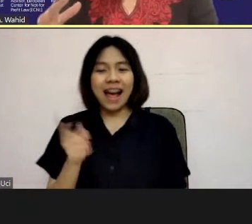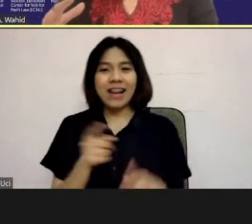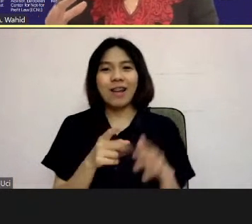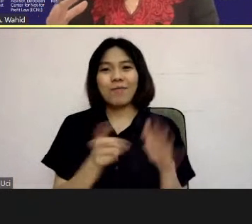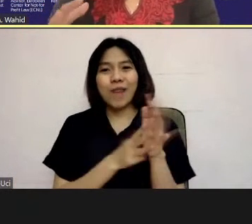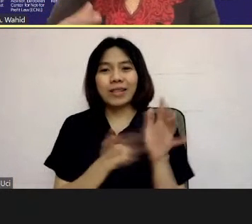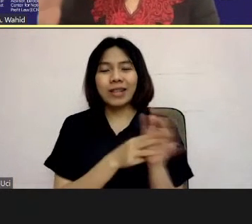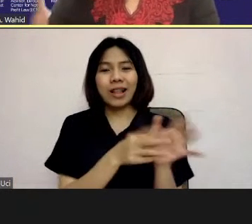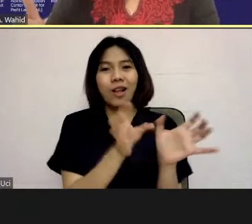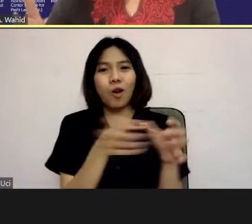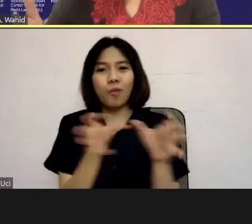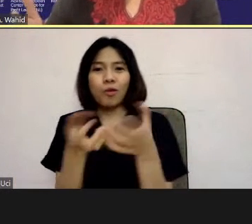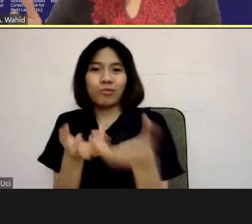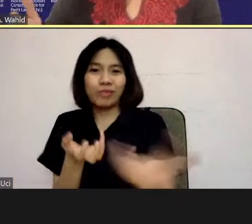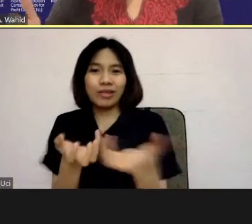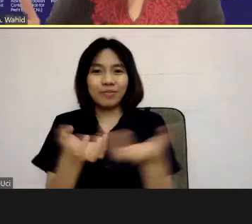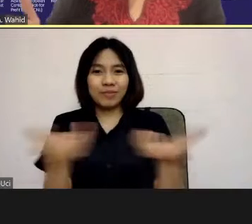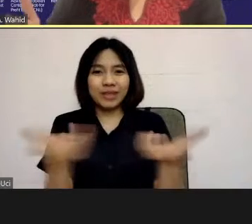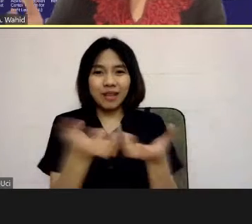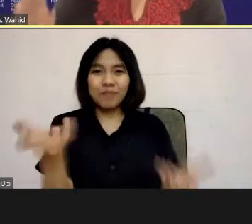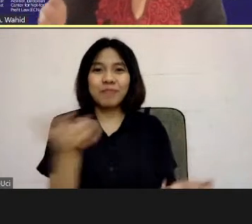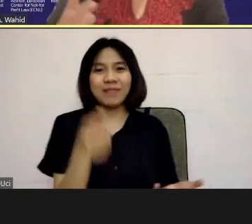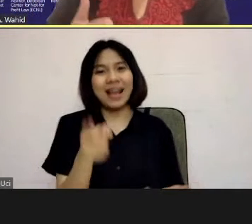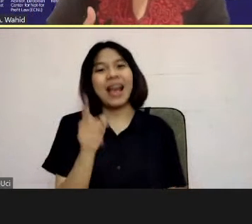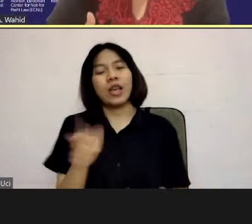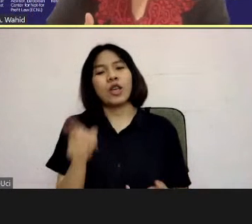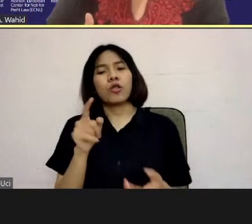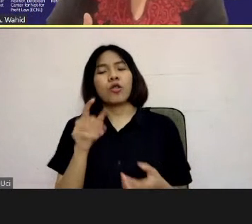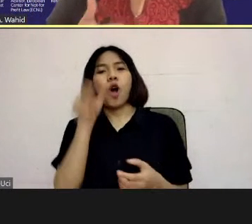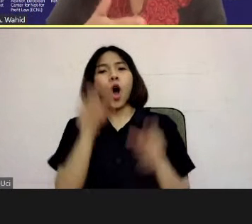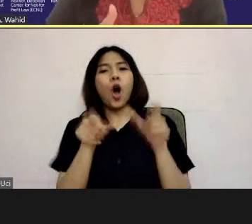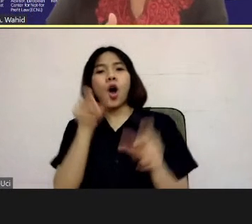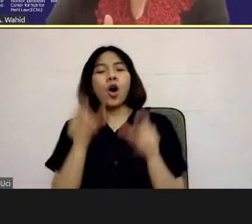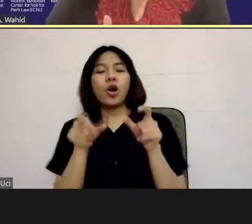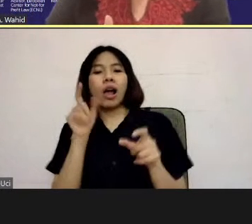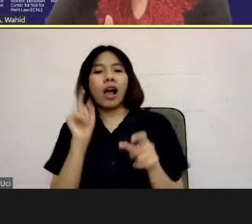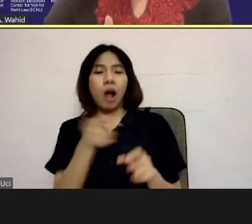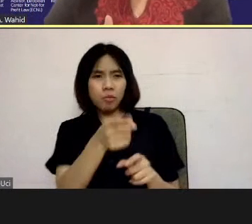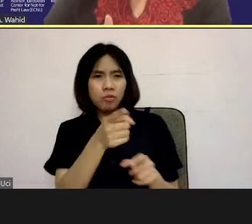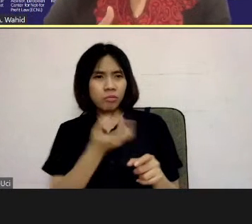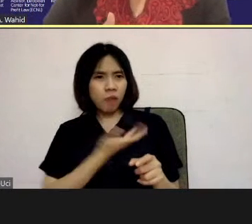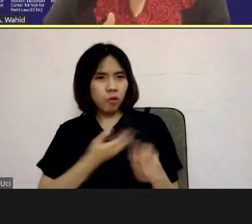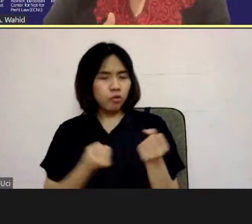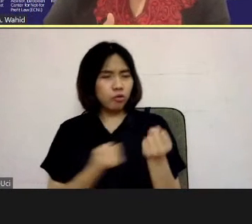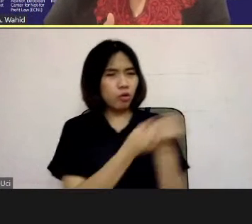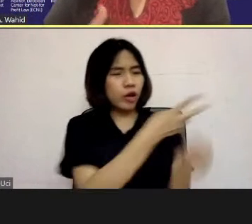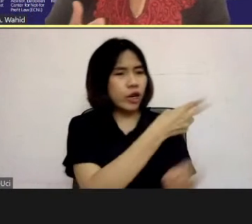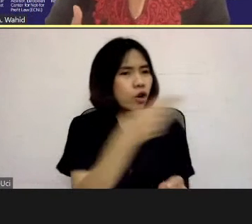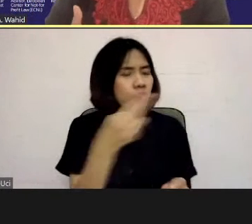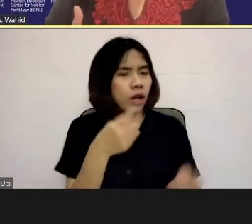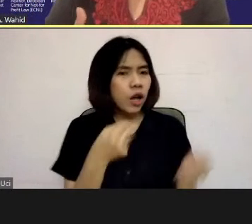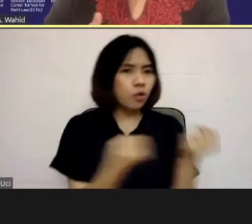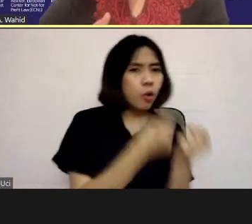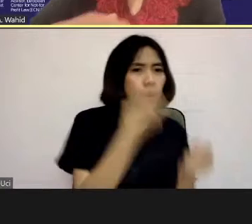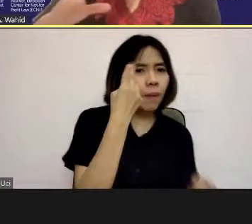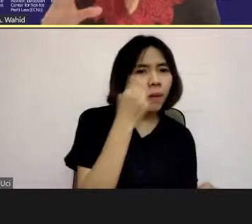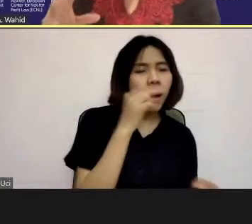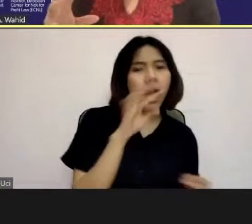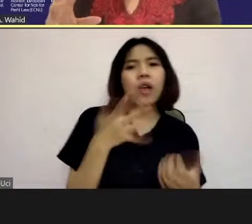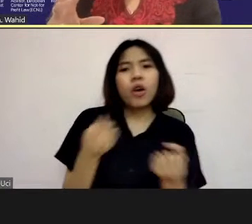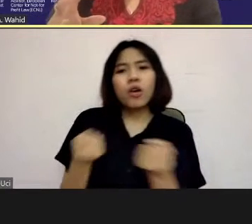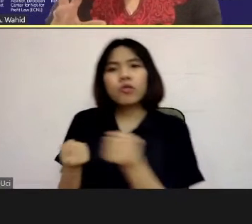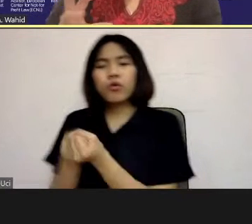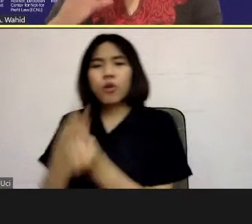pandemic, it's happening. That's a pro-Indonesia, pro-government, or whether you